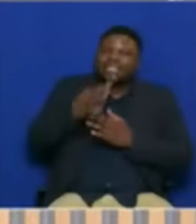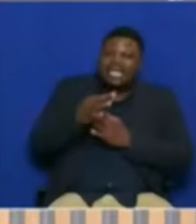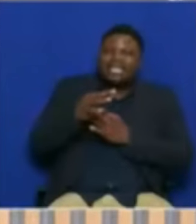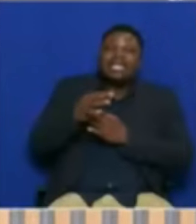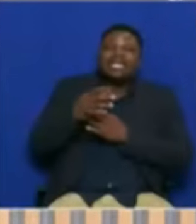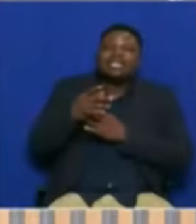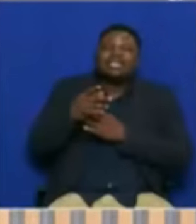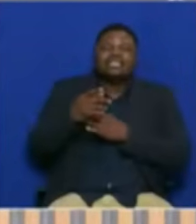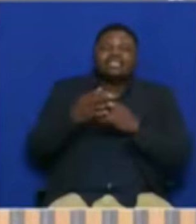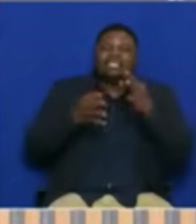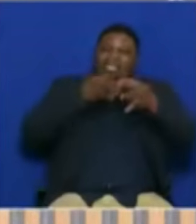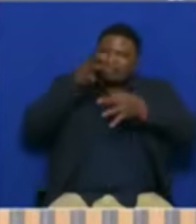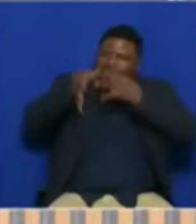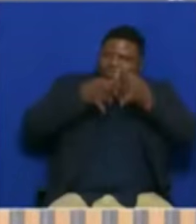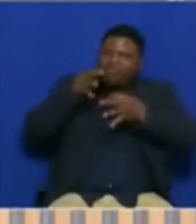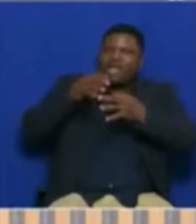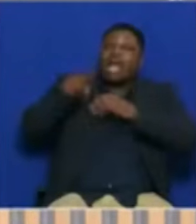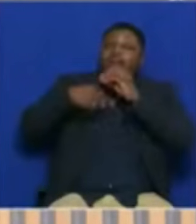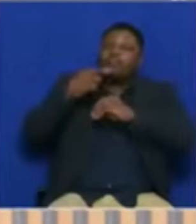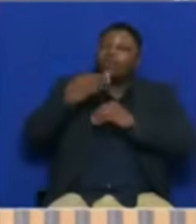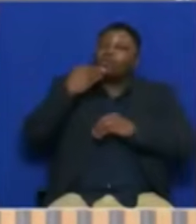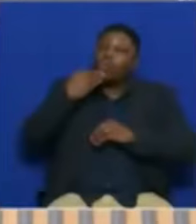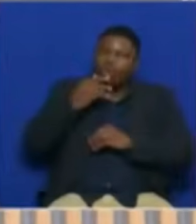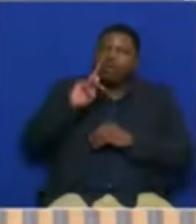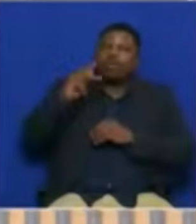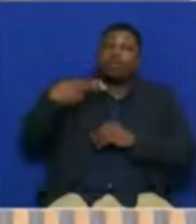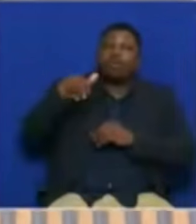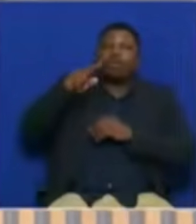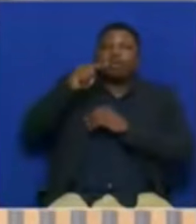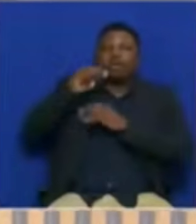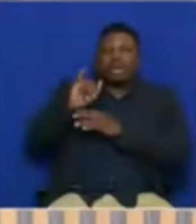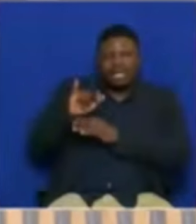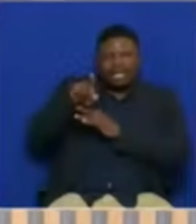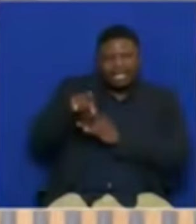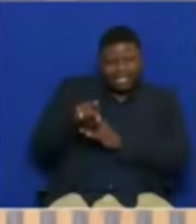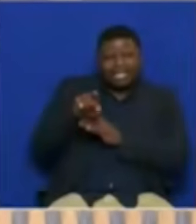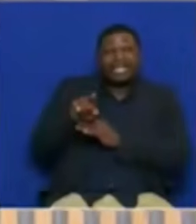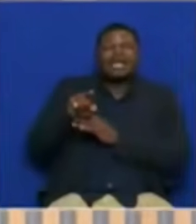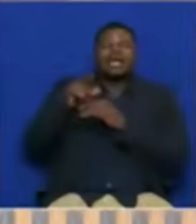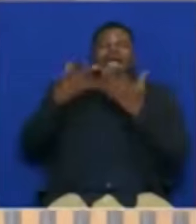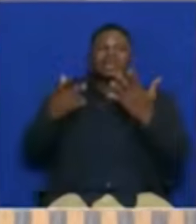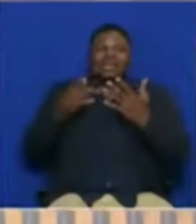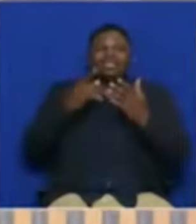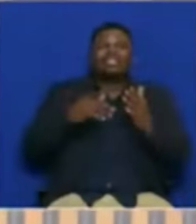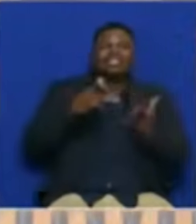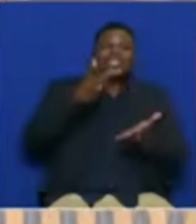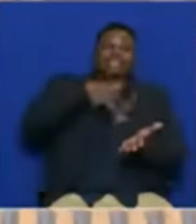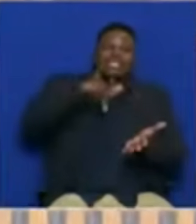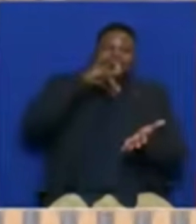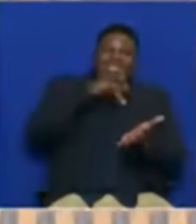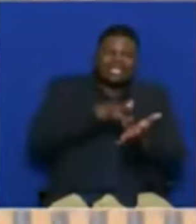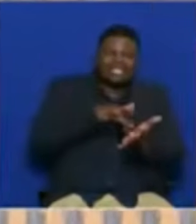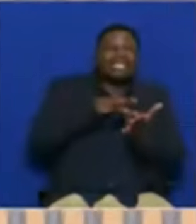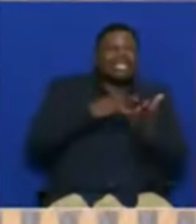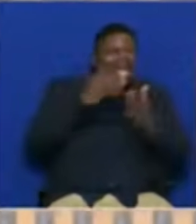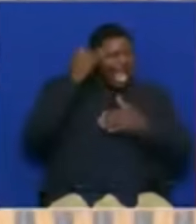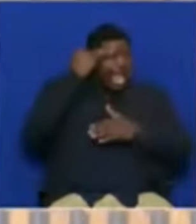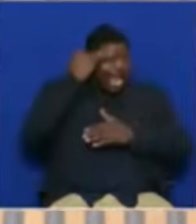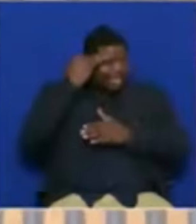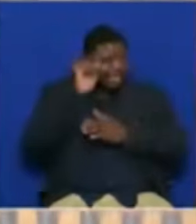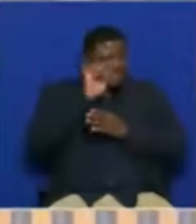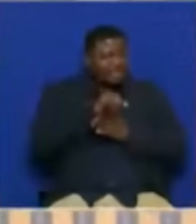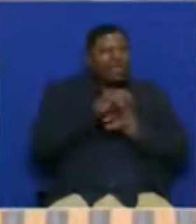security, brigadier section head, personnel security, counter and security intelligence, crime intelligence head office, PC